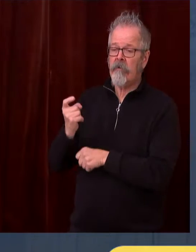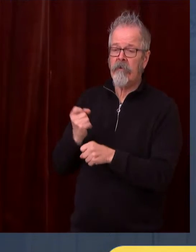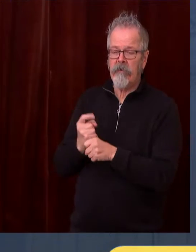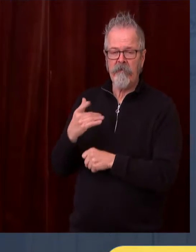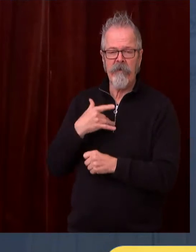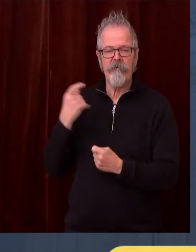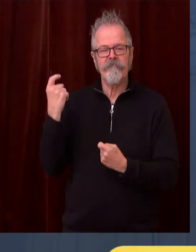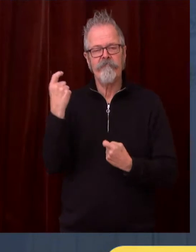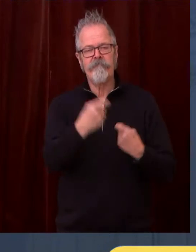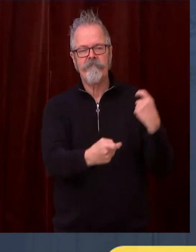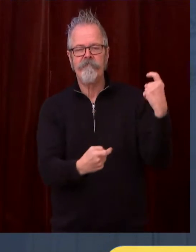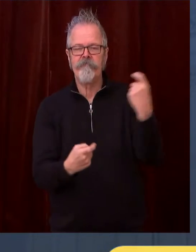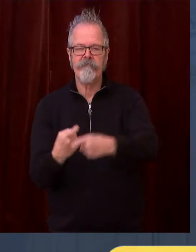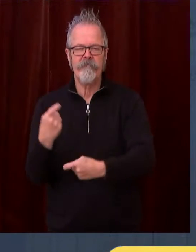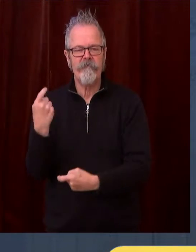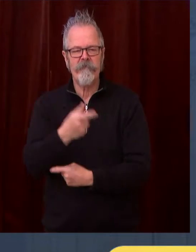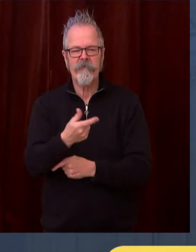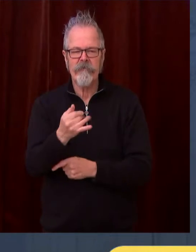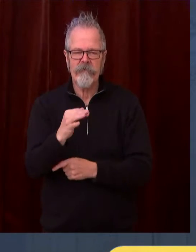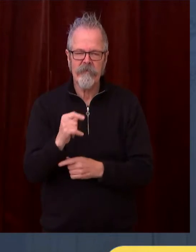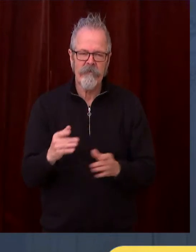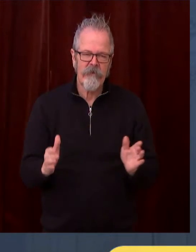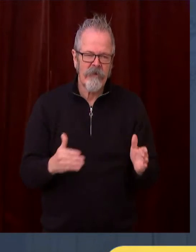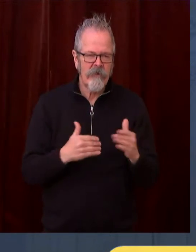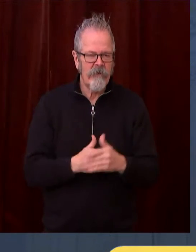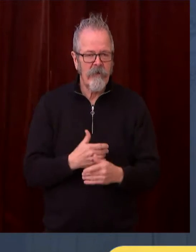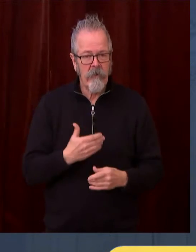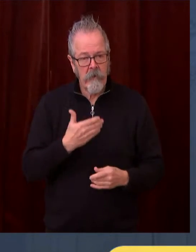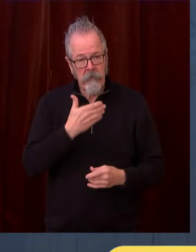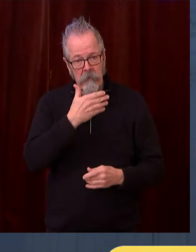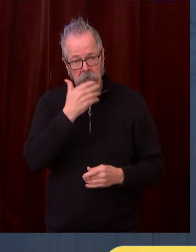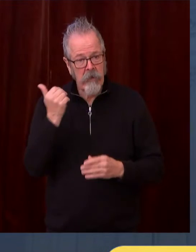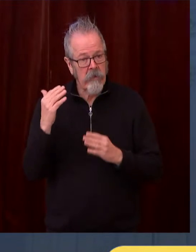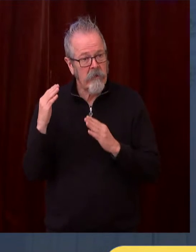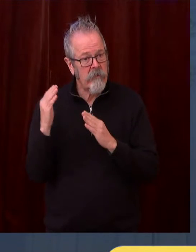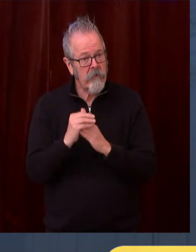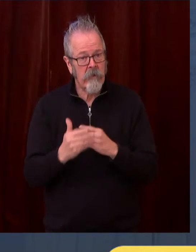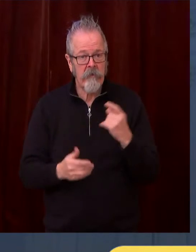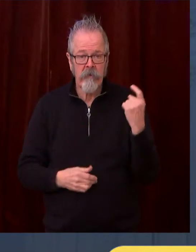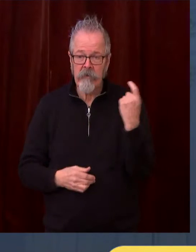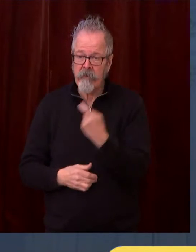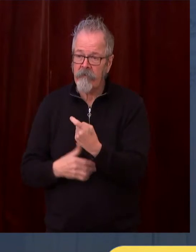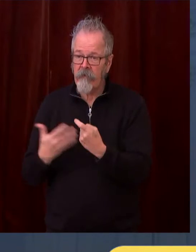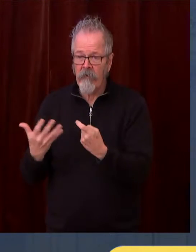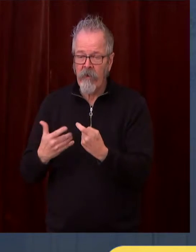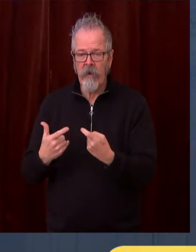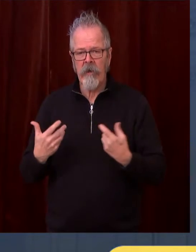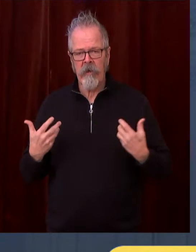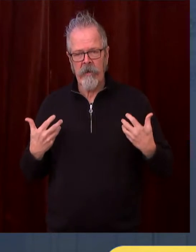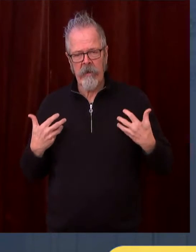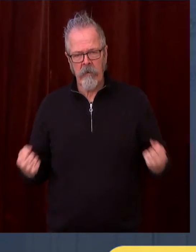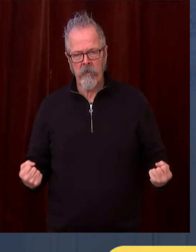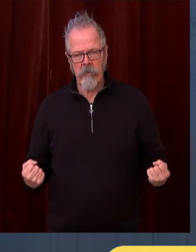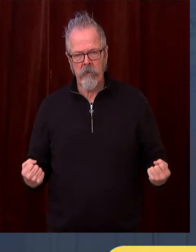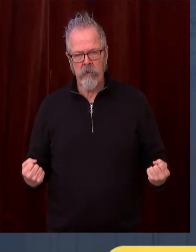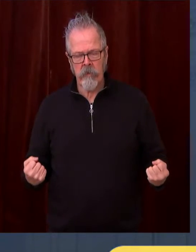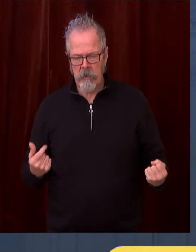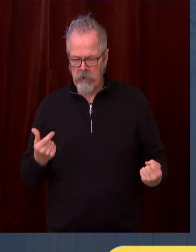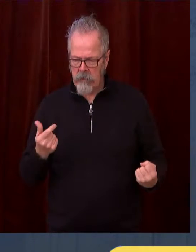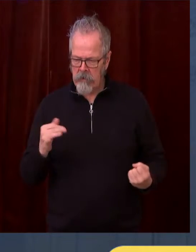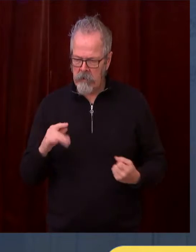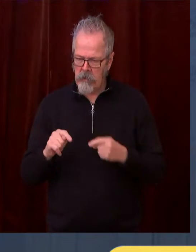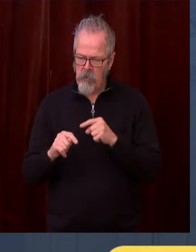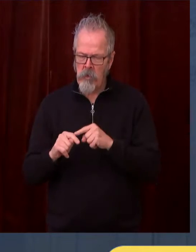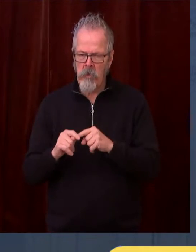the gift of health. And that gift now, I hope Washingtonians want to give to everyone around them, families